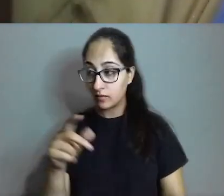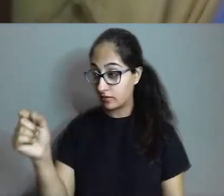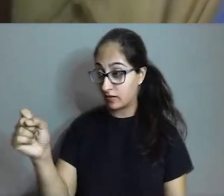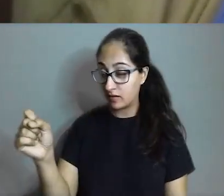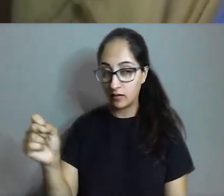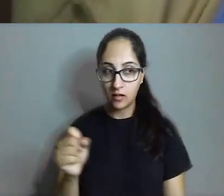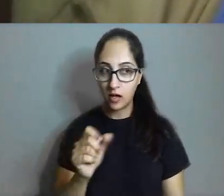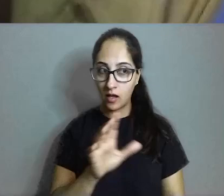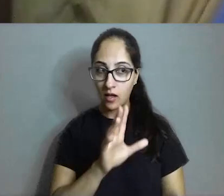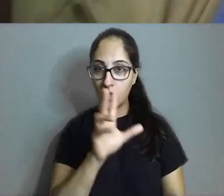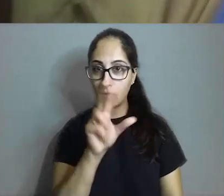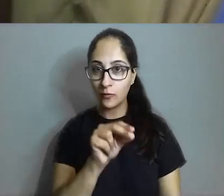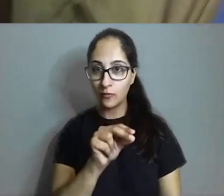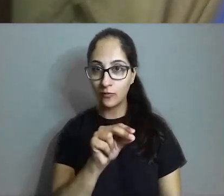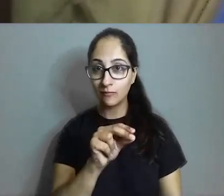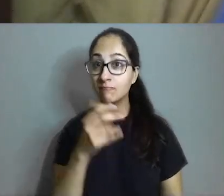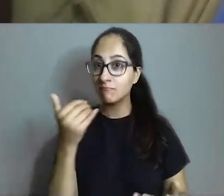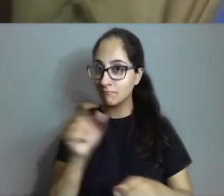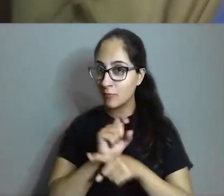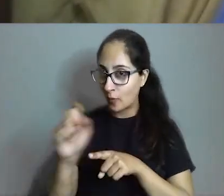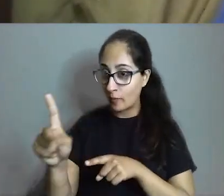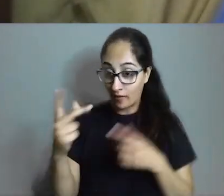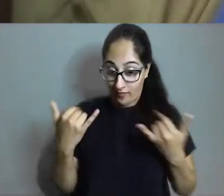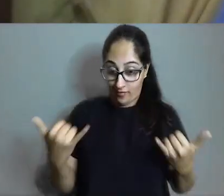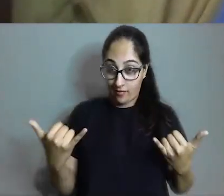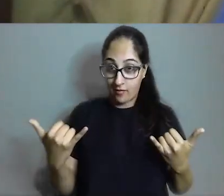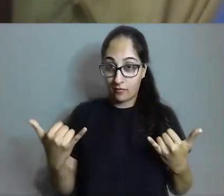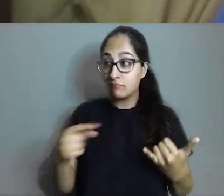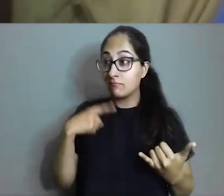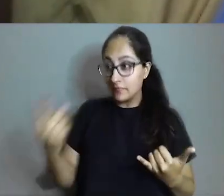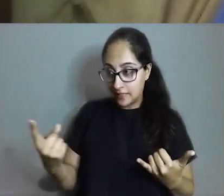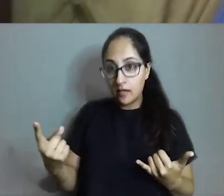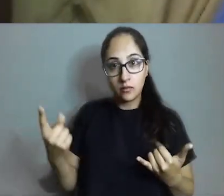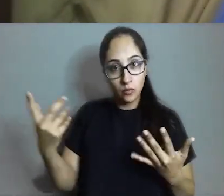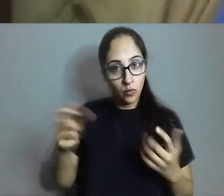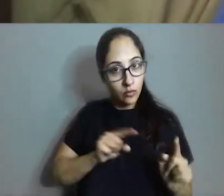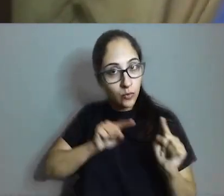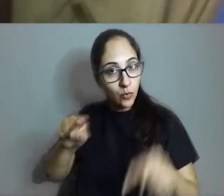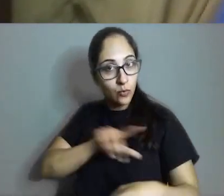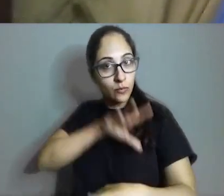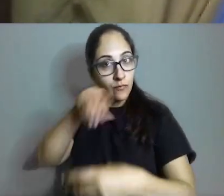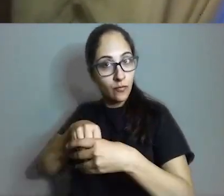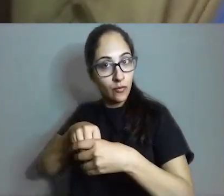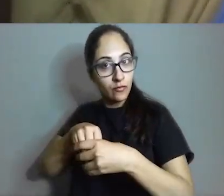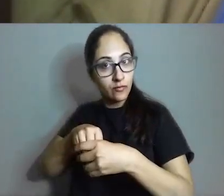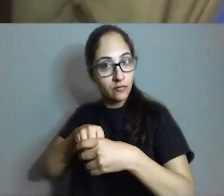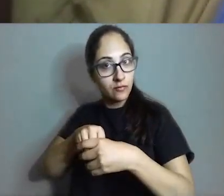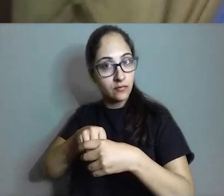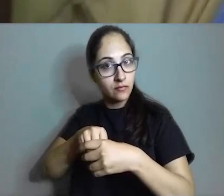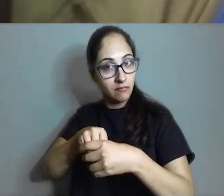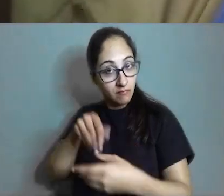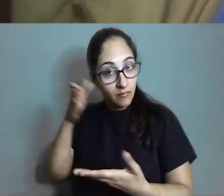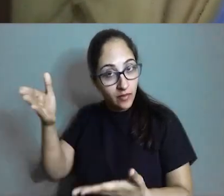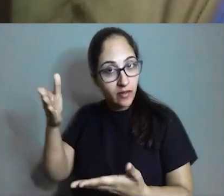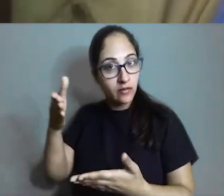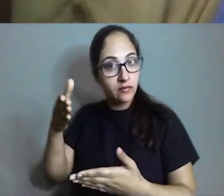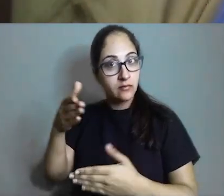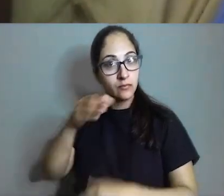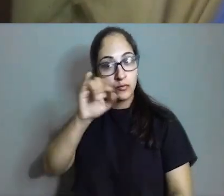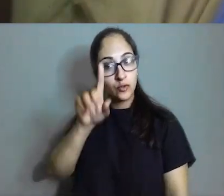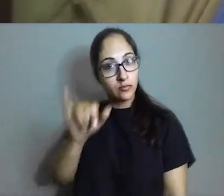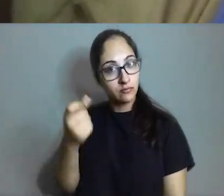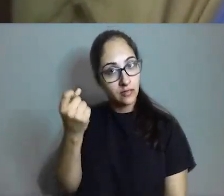this? And I said, yes. She said, no, you pick up the phone right now, call them back and say that you would be very honored to be a part of the homage